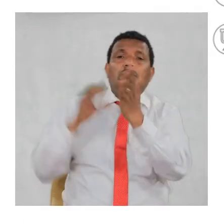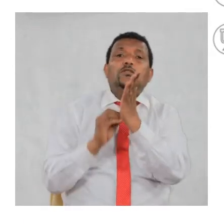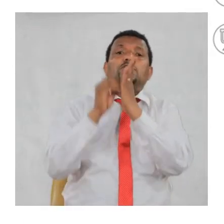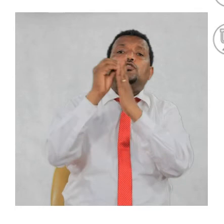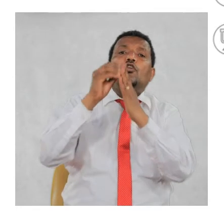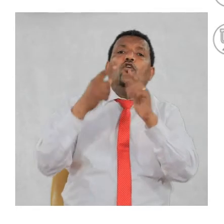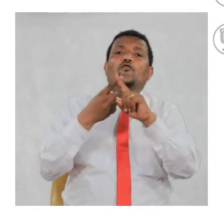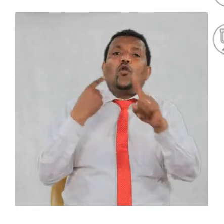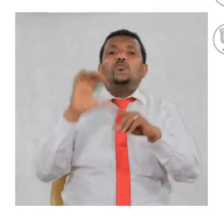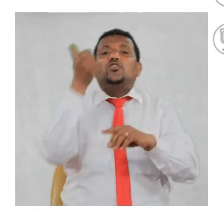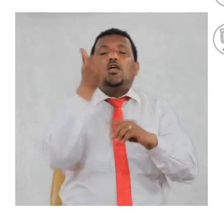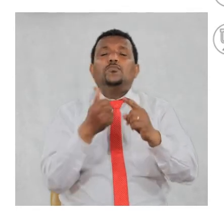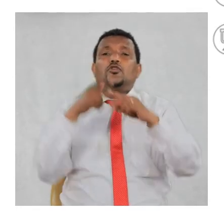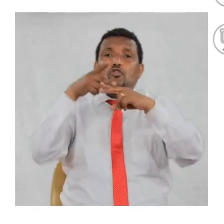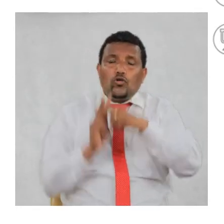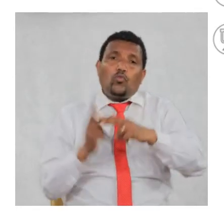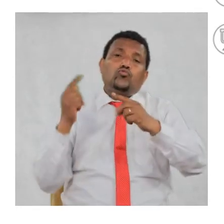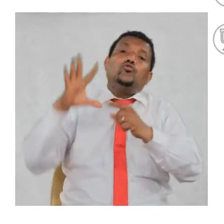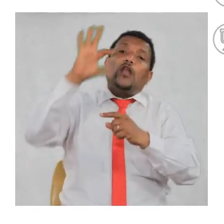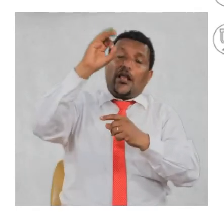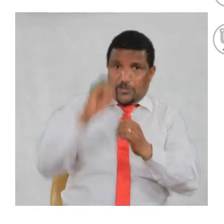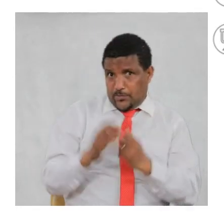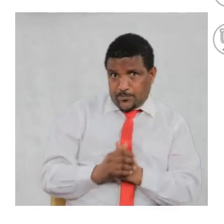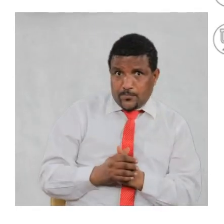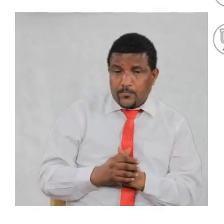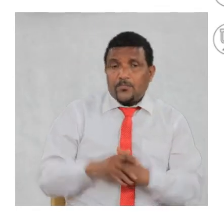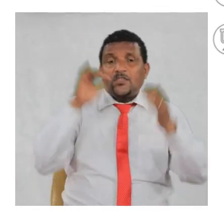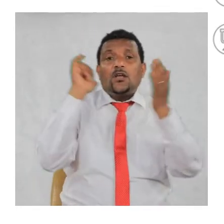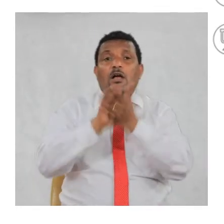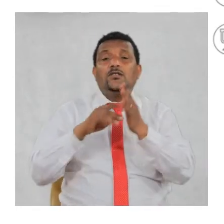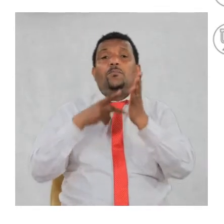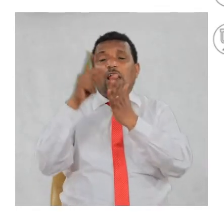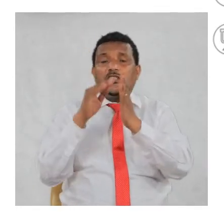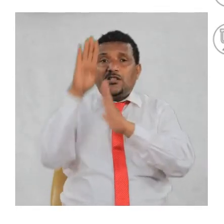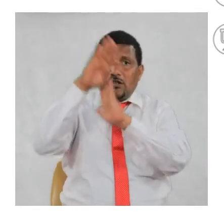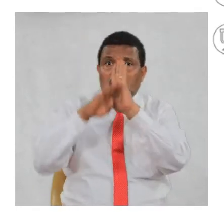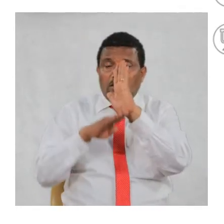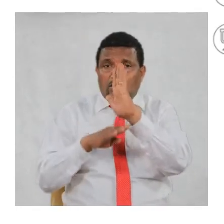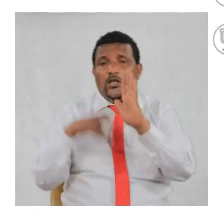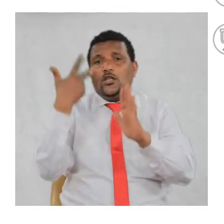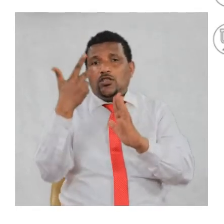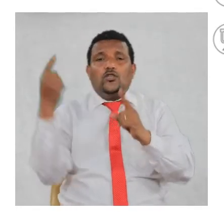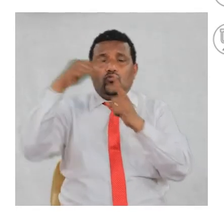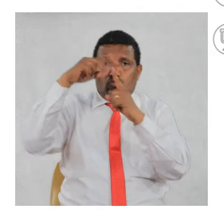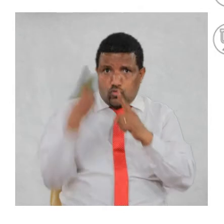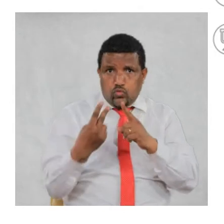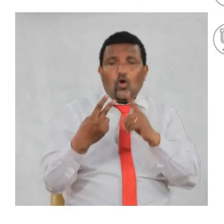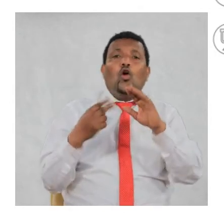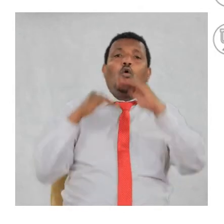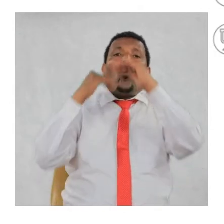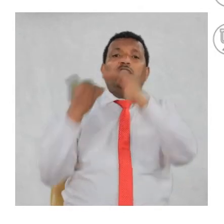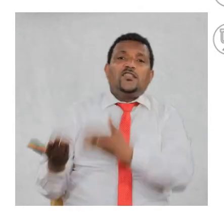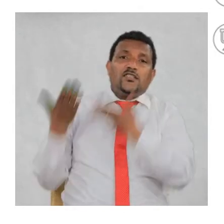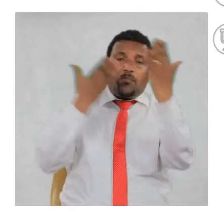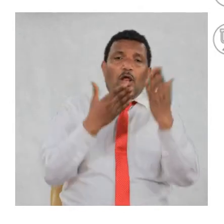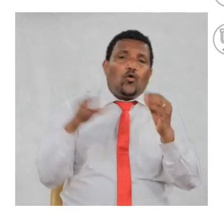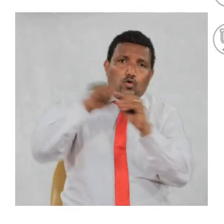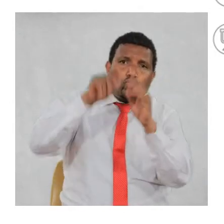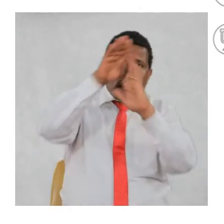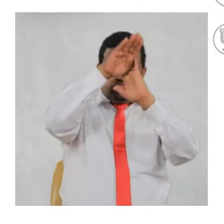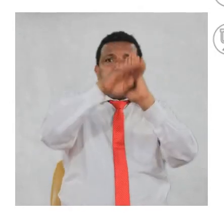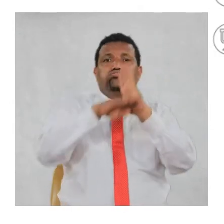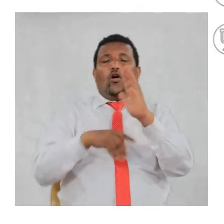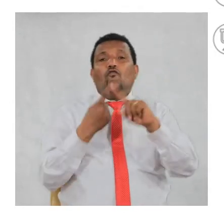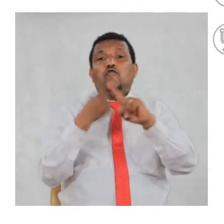increases from 10 kg to 90. As price decreases from 3 to 2, then quantity supplied also